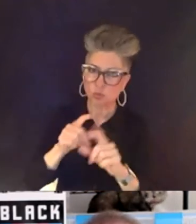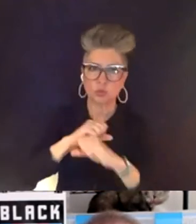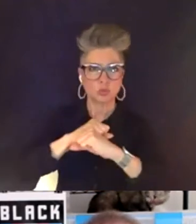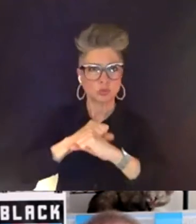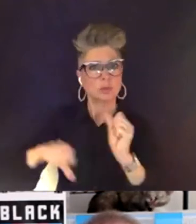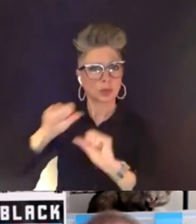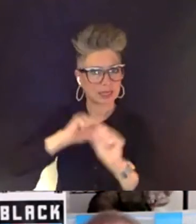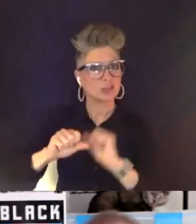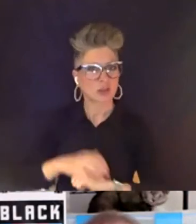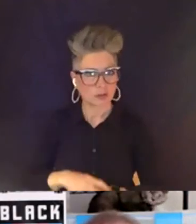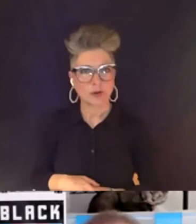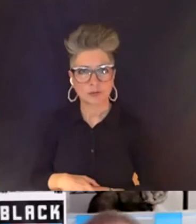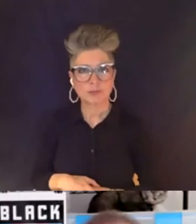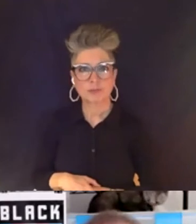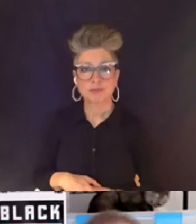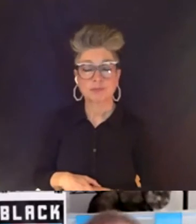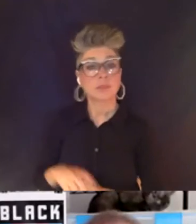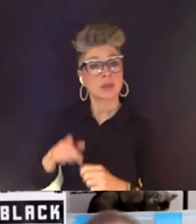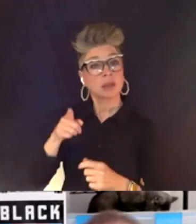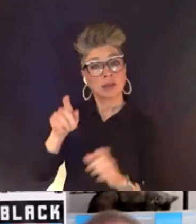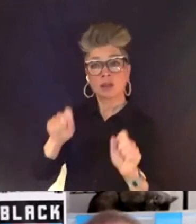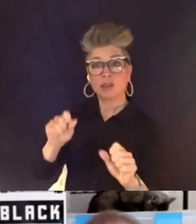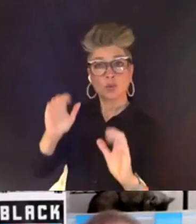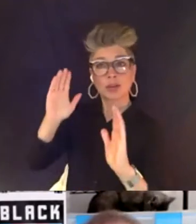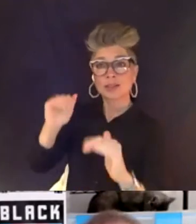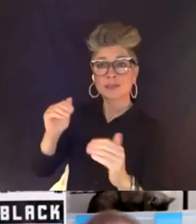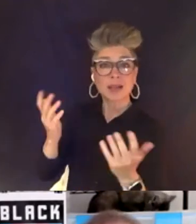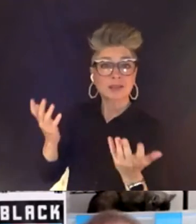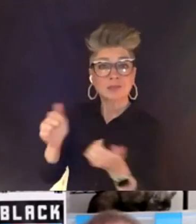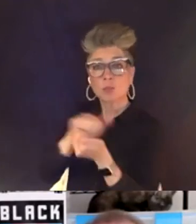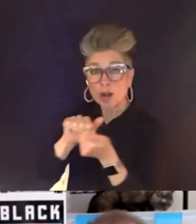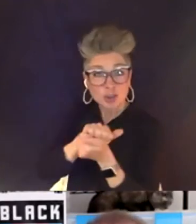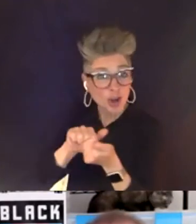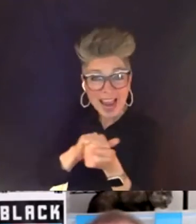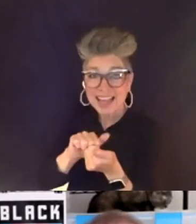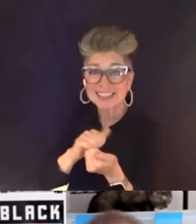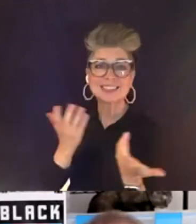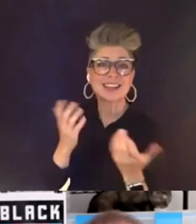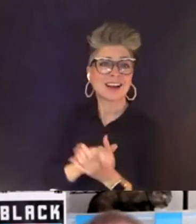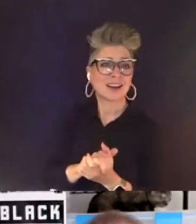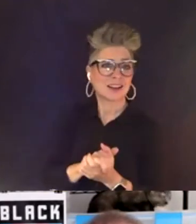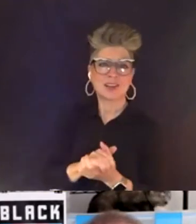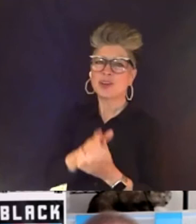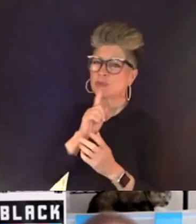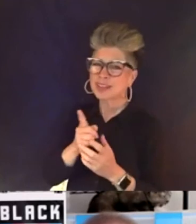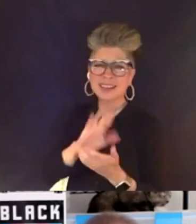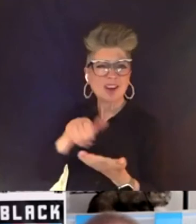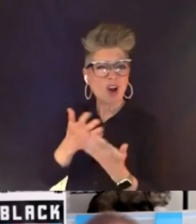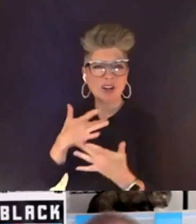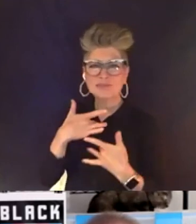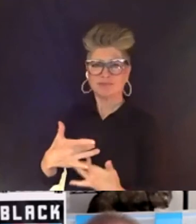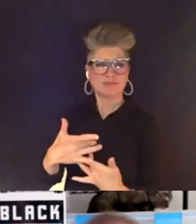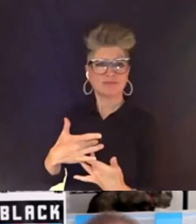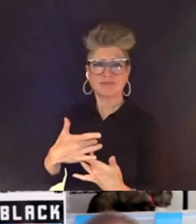other. And then you can expect, to wash your hands, really just all the usual